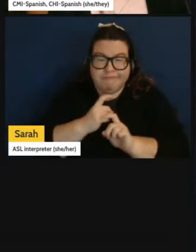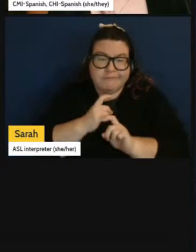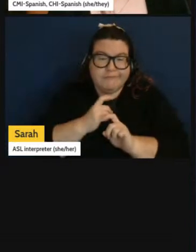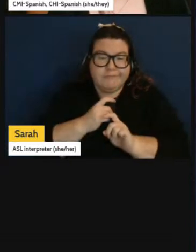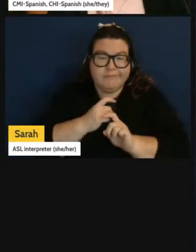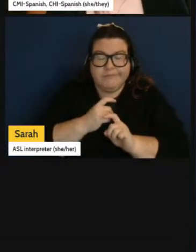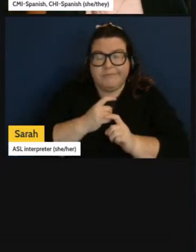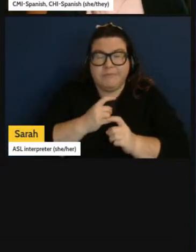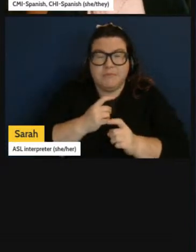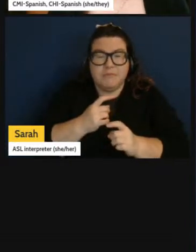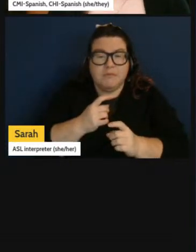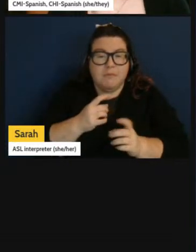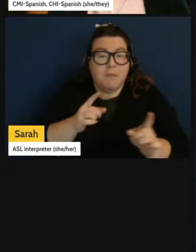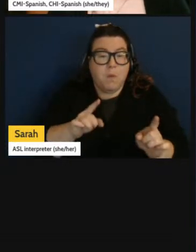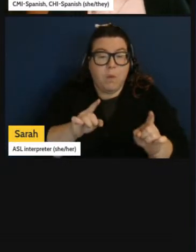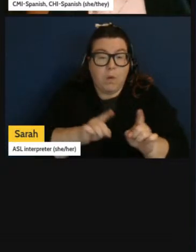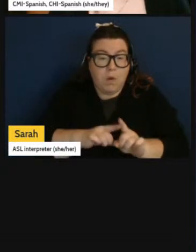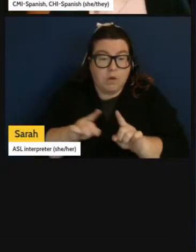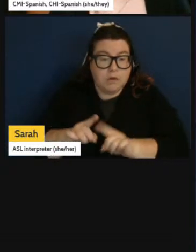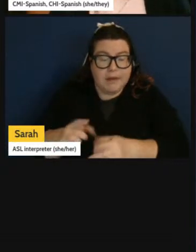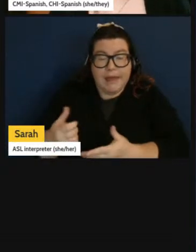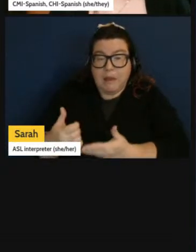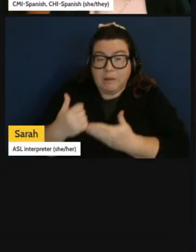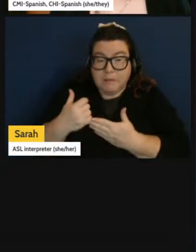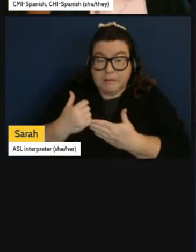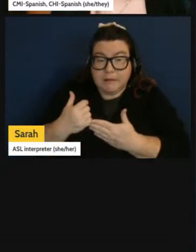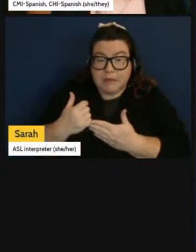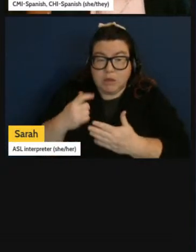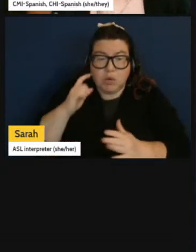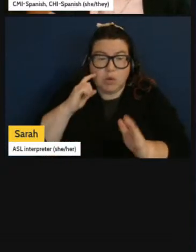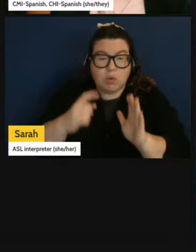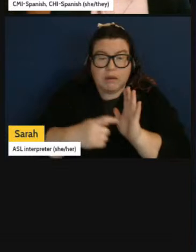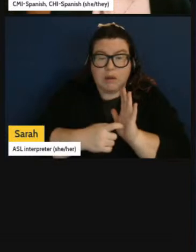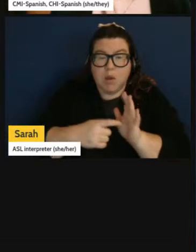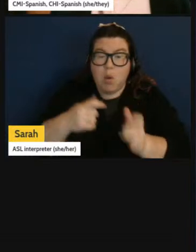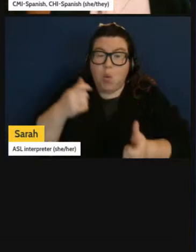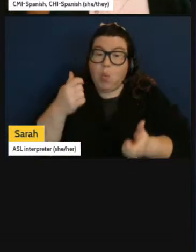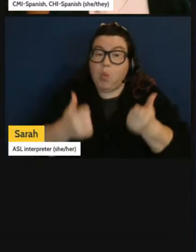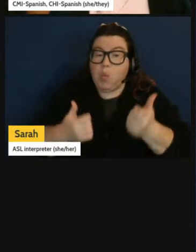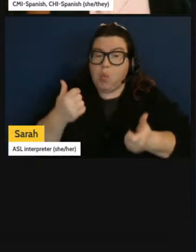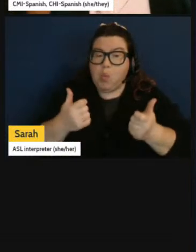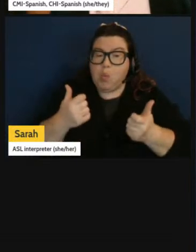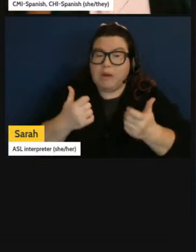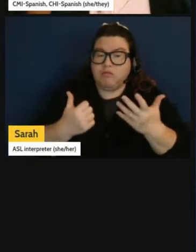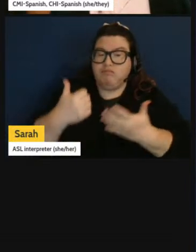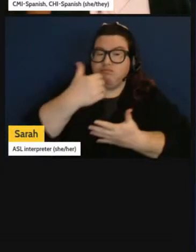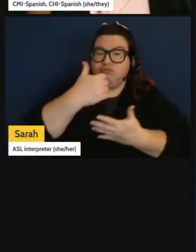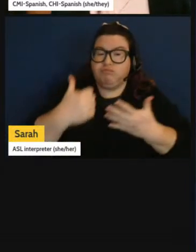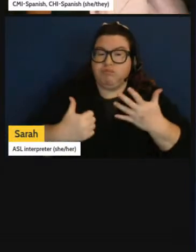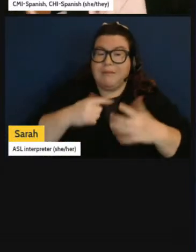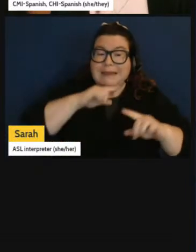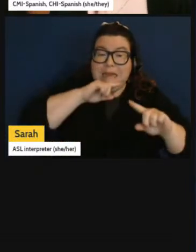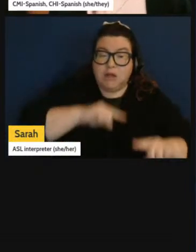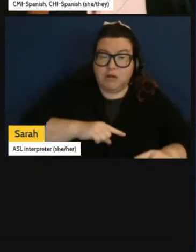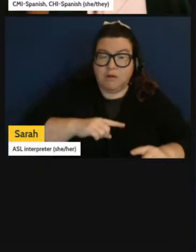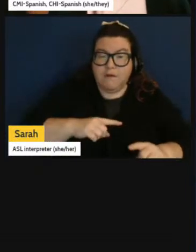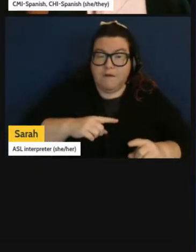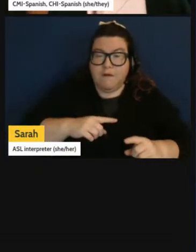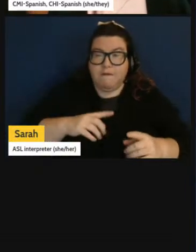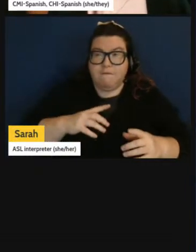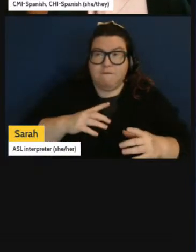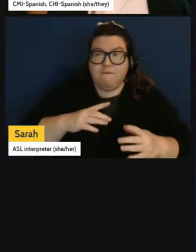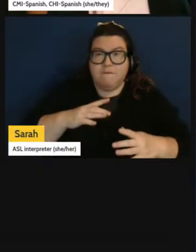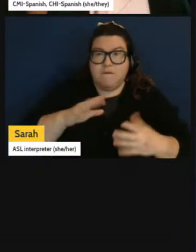And also, it helps me to see, okay, what questions do people want me to answer versus just everyone posting